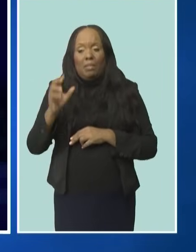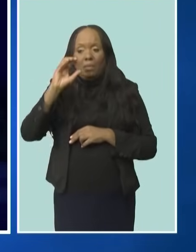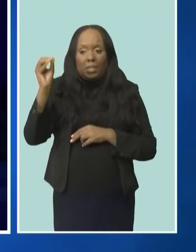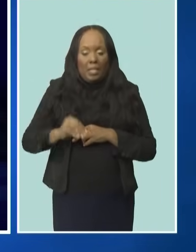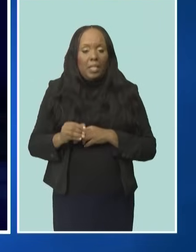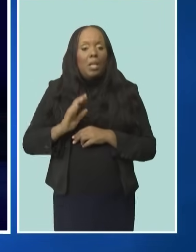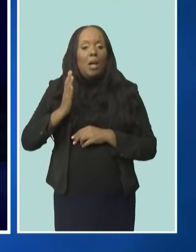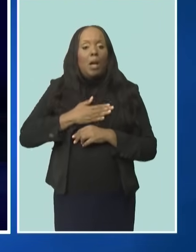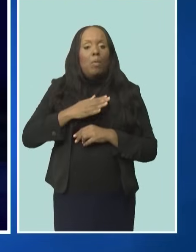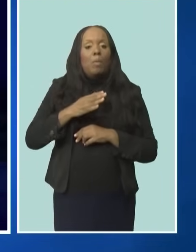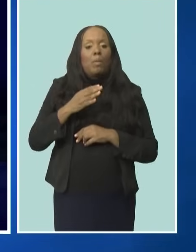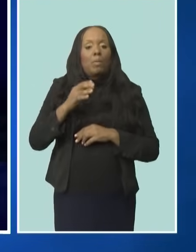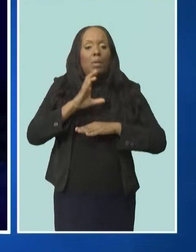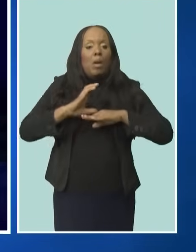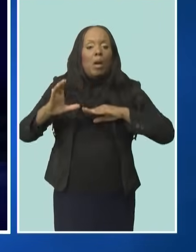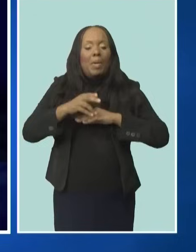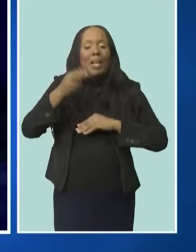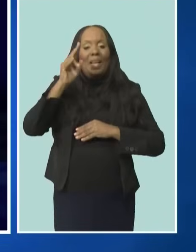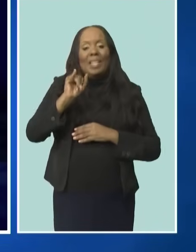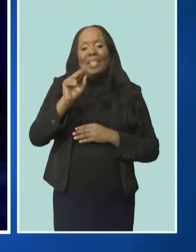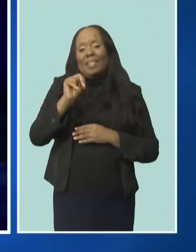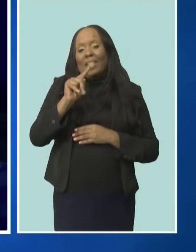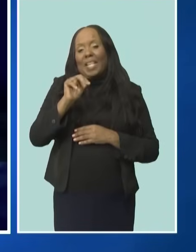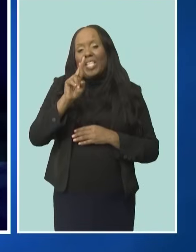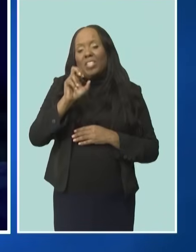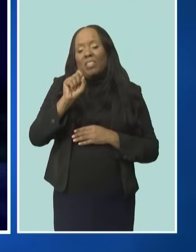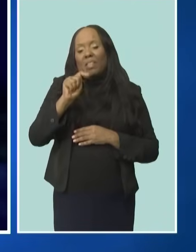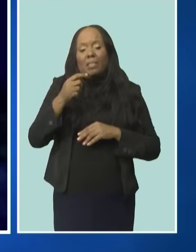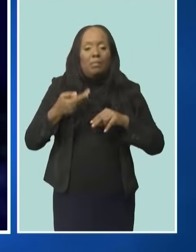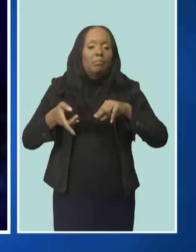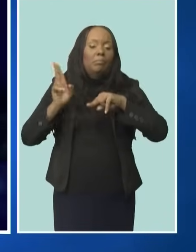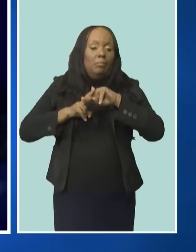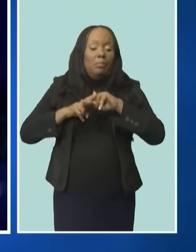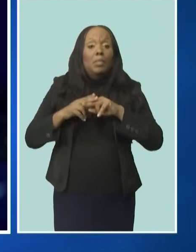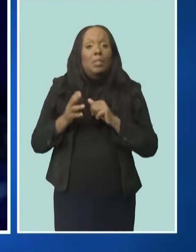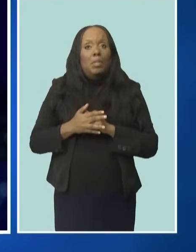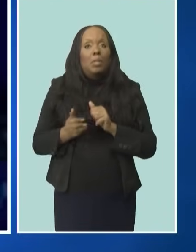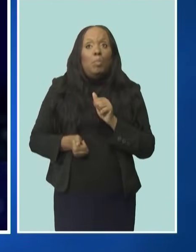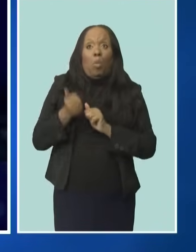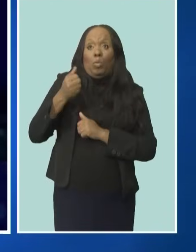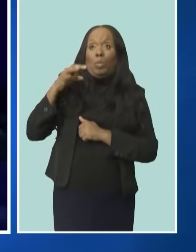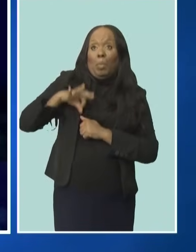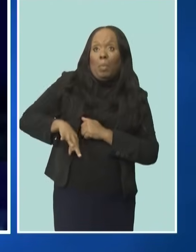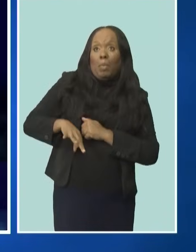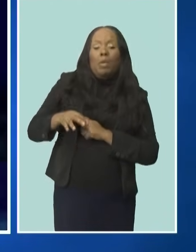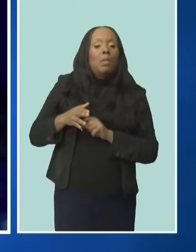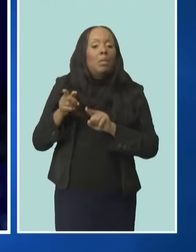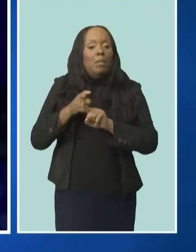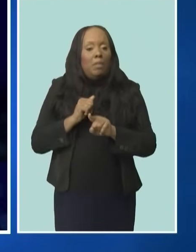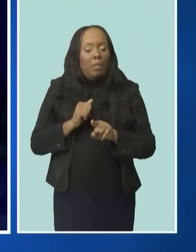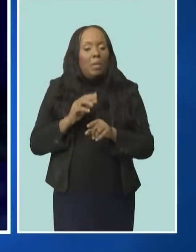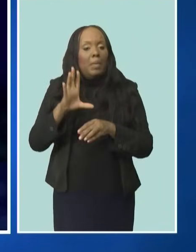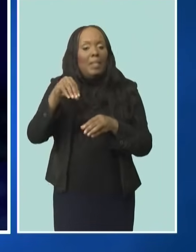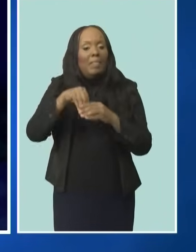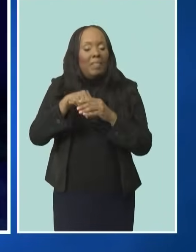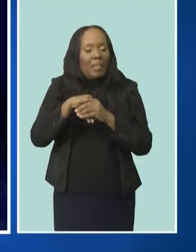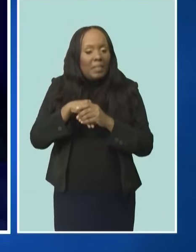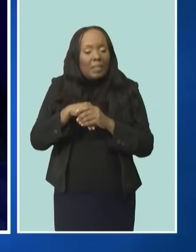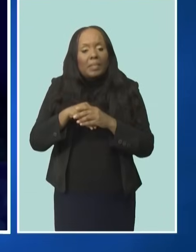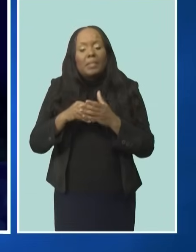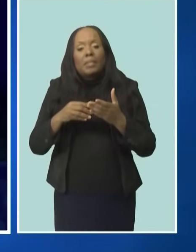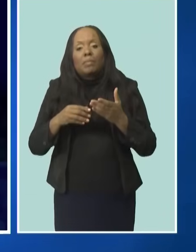Interest Fund was up 1.5% in the first quarter. Most of the returns on the equity side were from investments